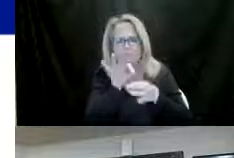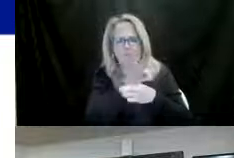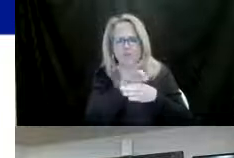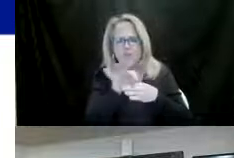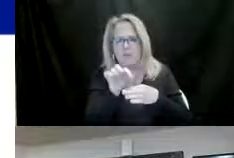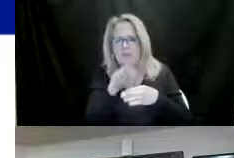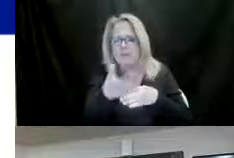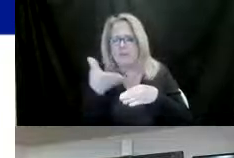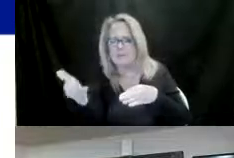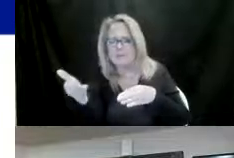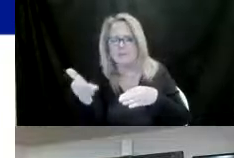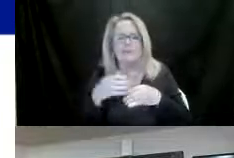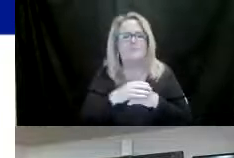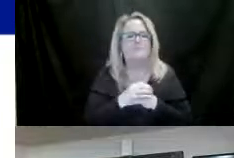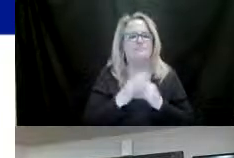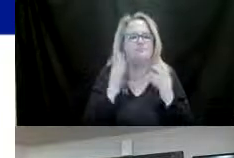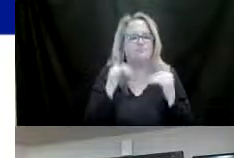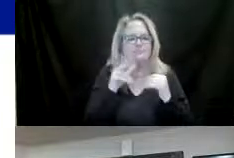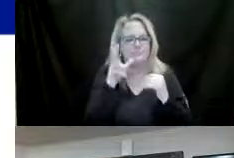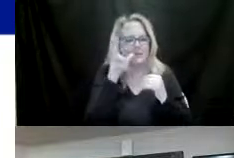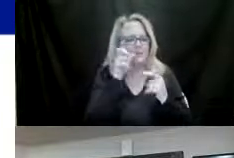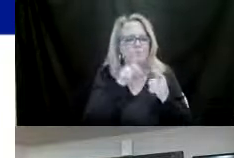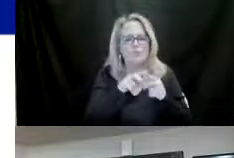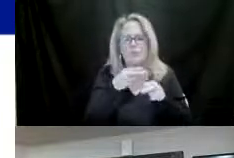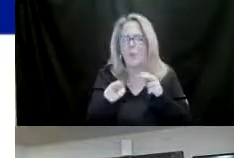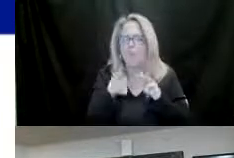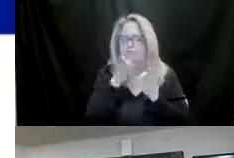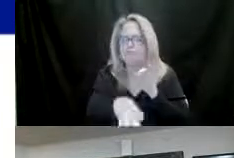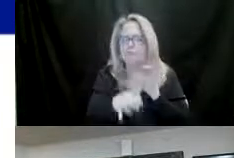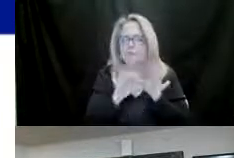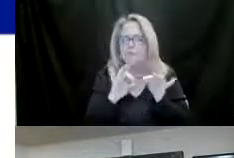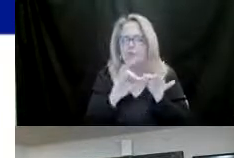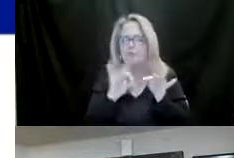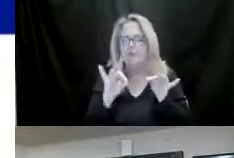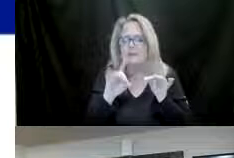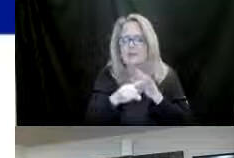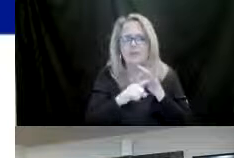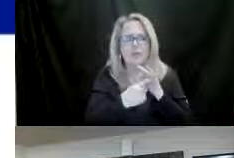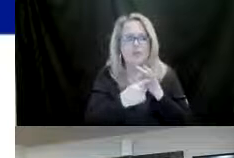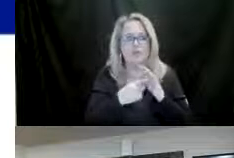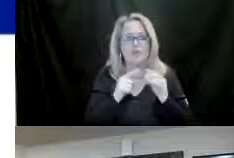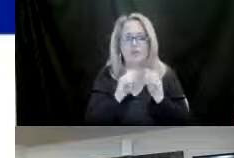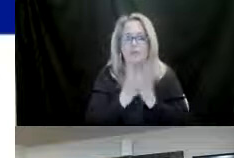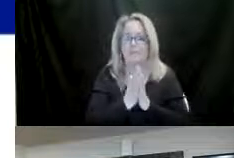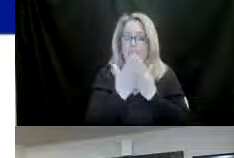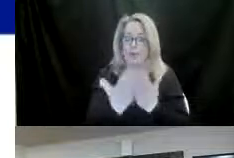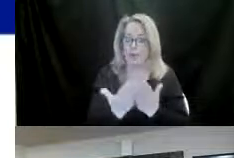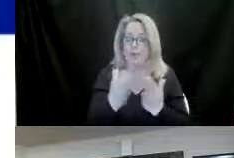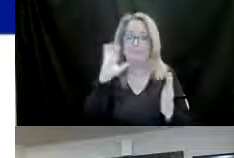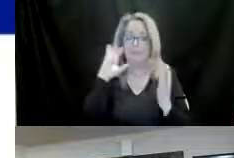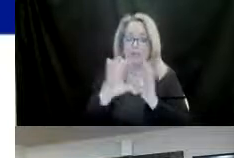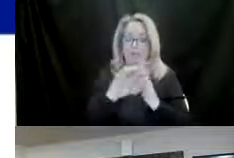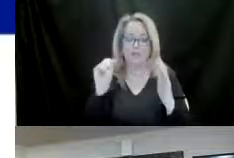about in the exploration. They listen to short, simple stories and begin to point to pictures if they are able to see